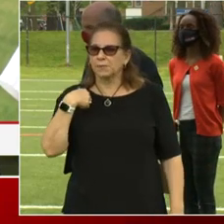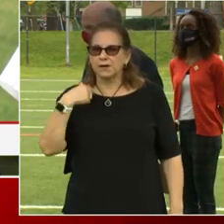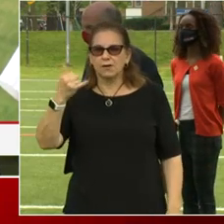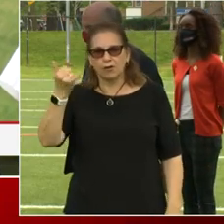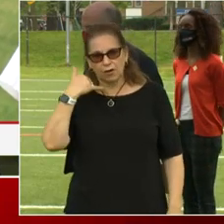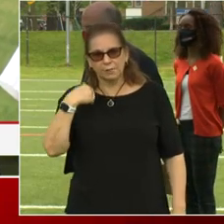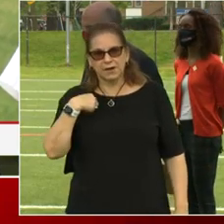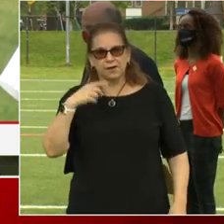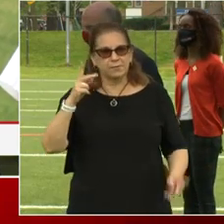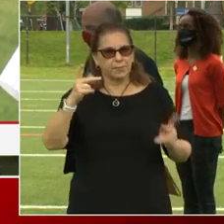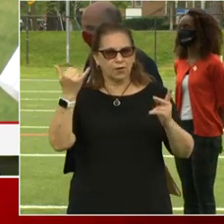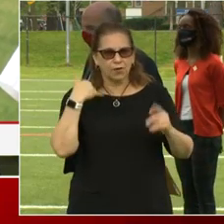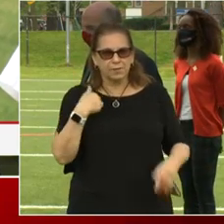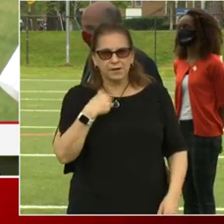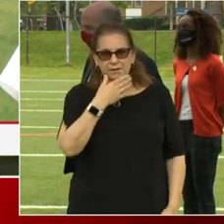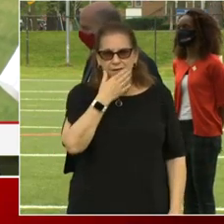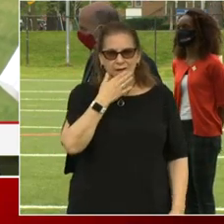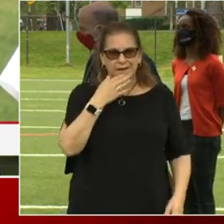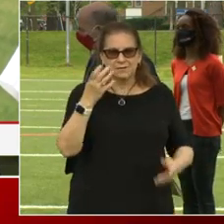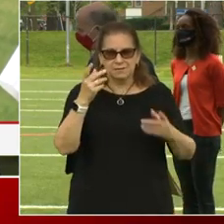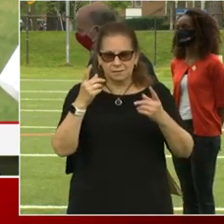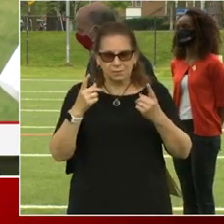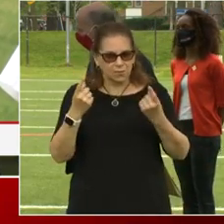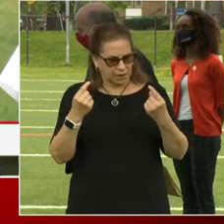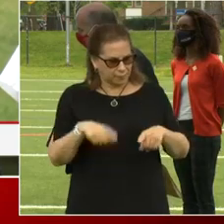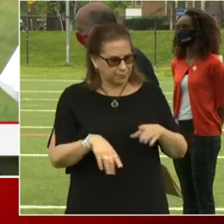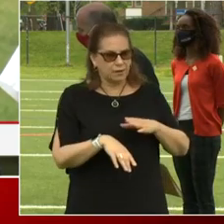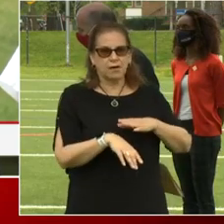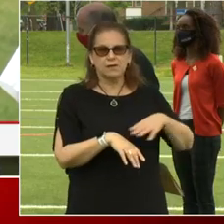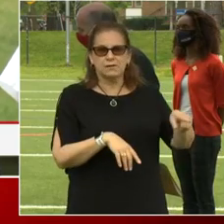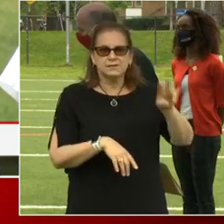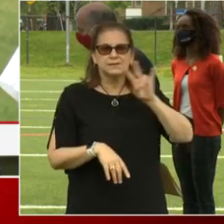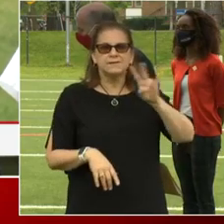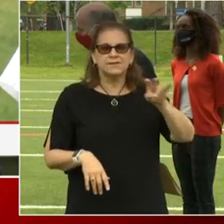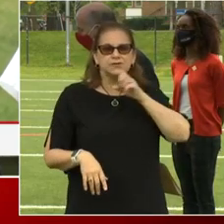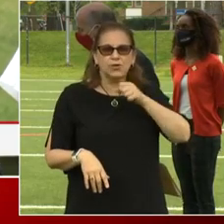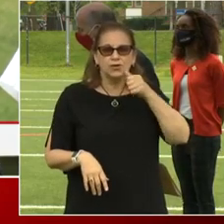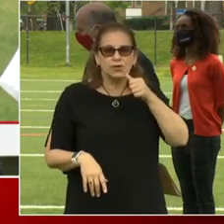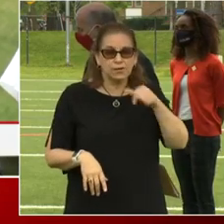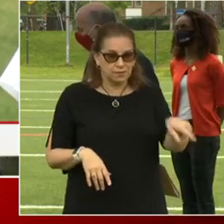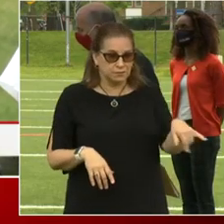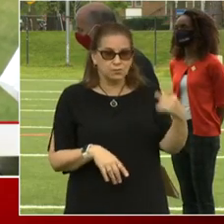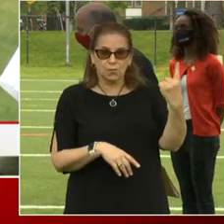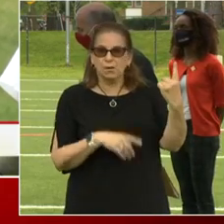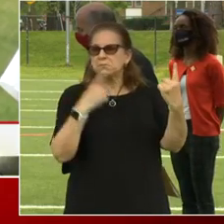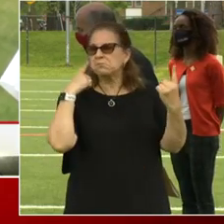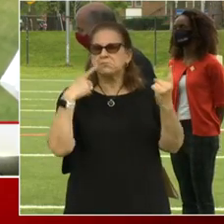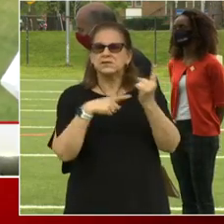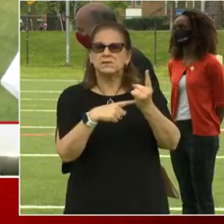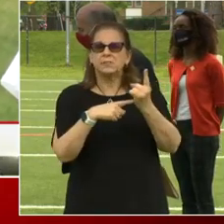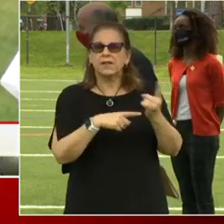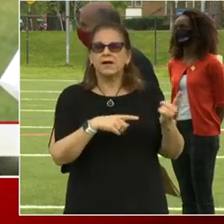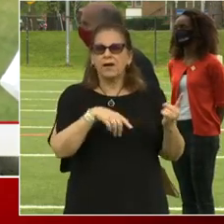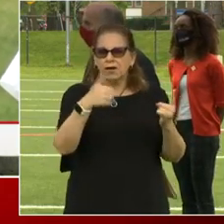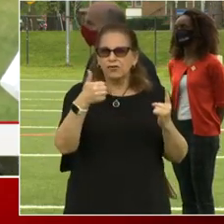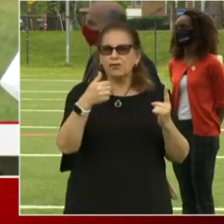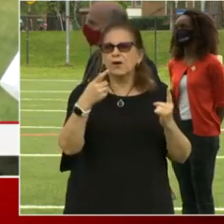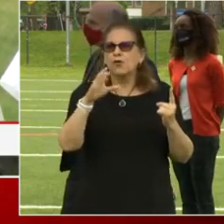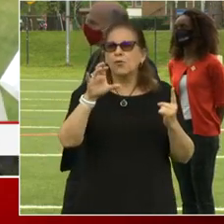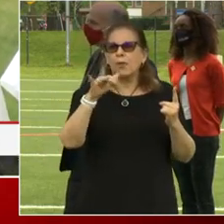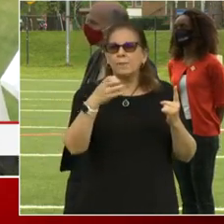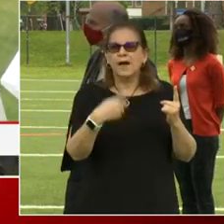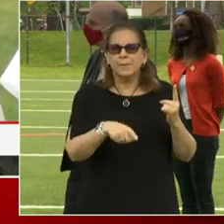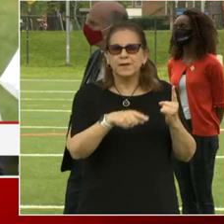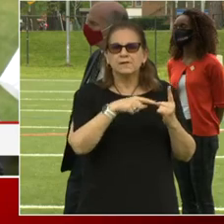of what happened over there with that 7-year-old that got shot. But not just the 7-year-old. That was one of the other crimes that occurred this